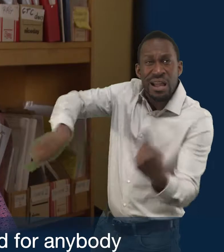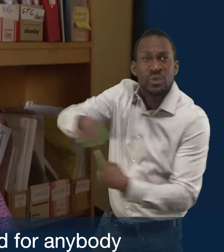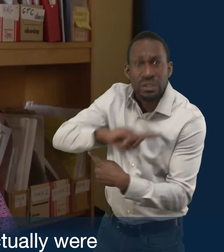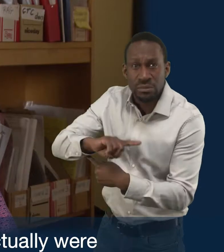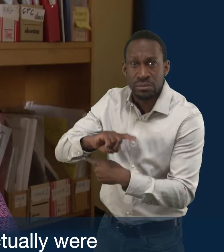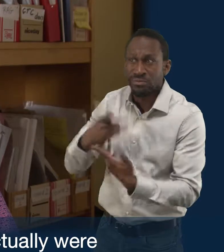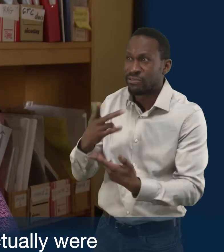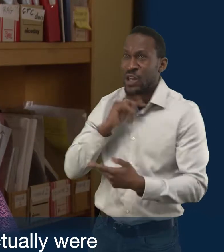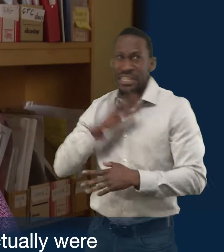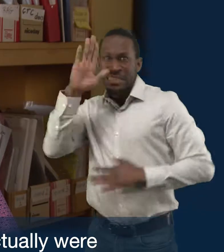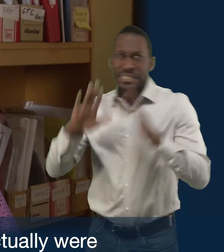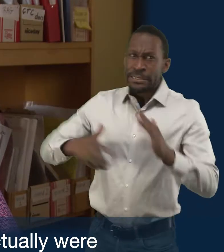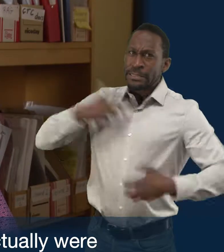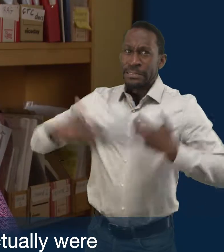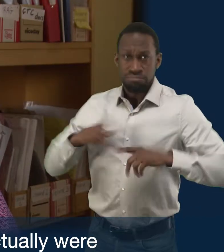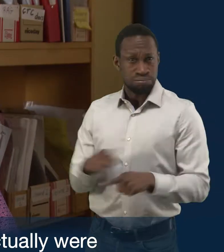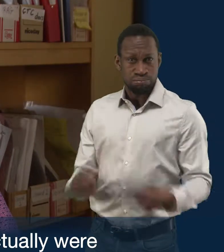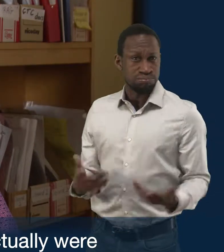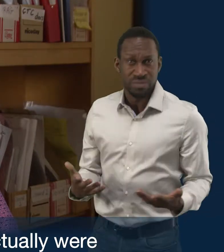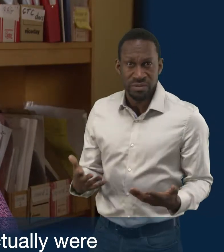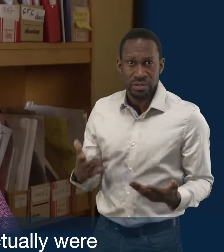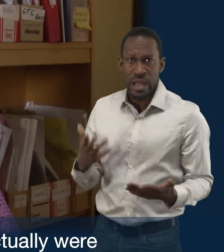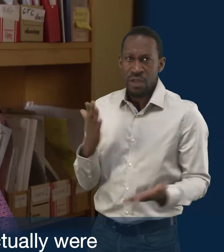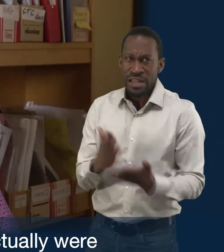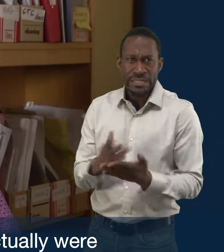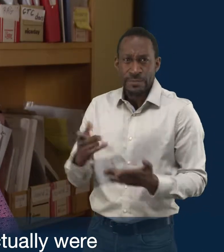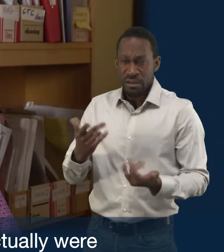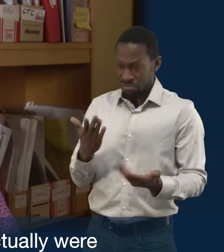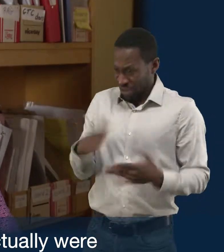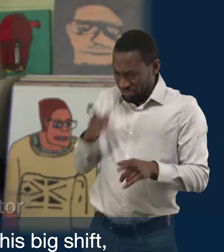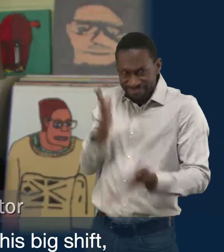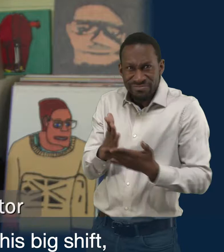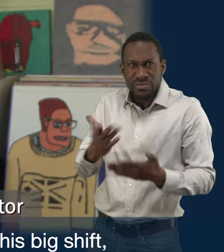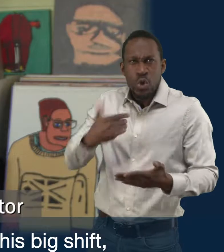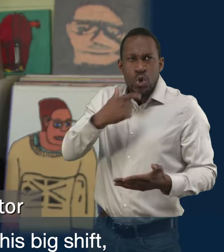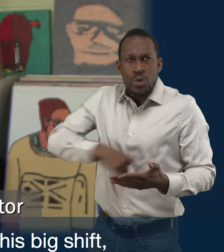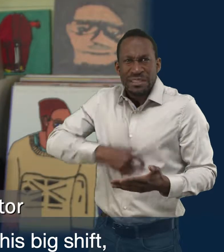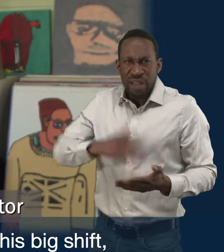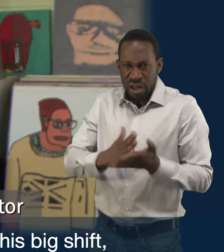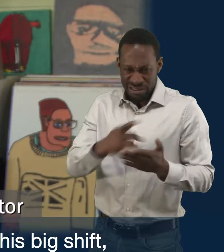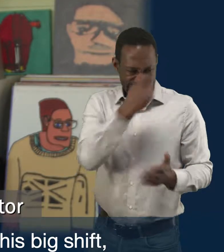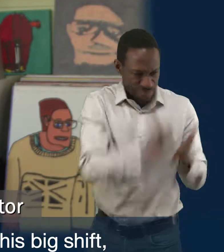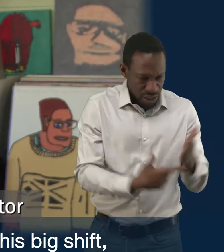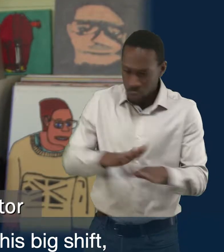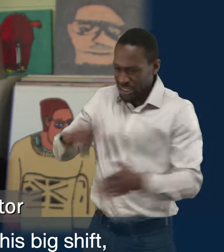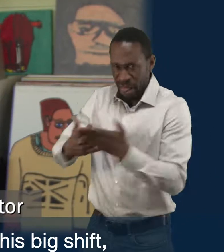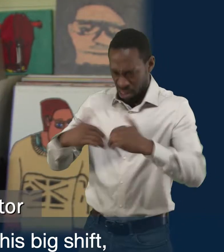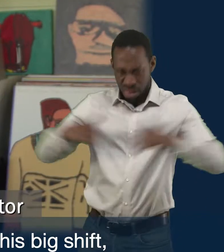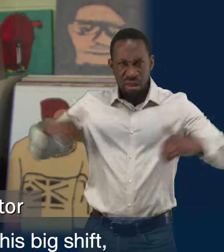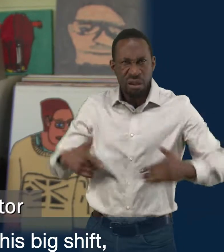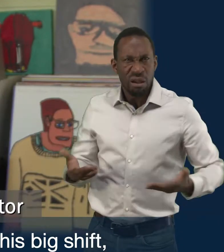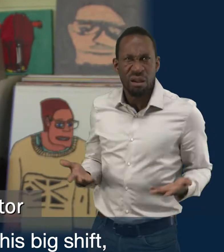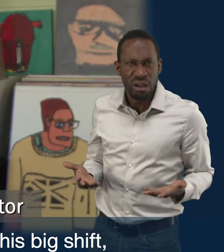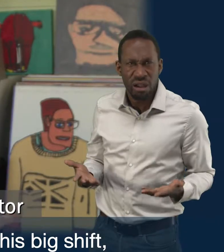voice and to feel that they actually were part of the human race. In the 1980s, there was this big